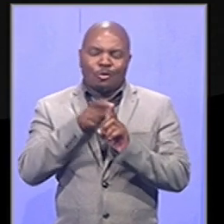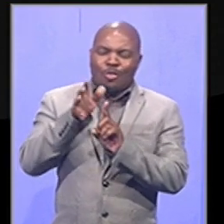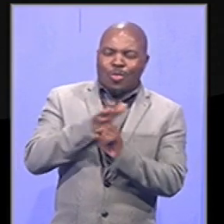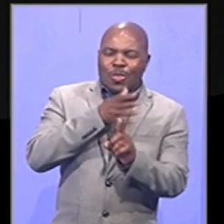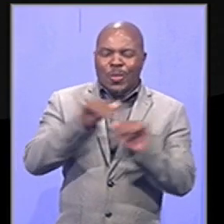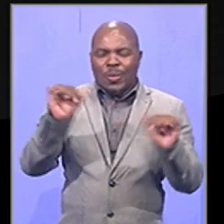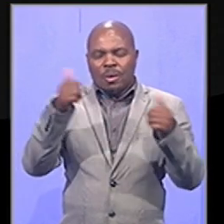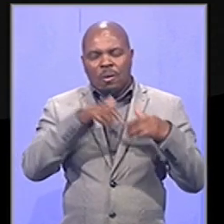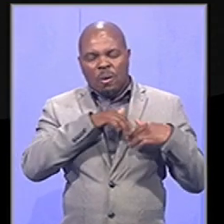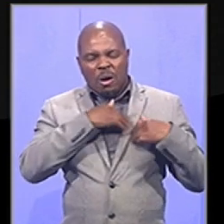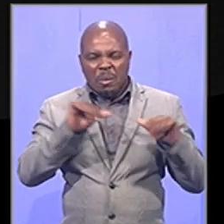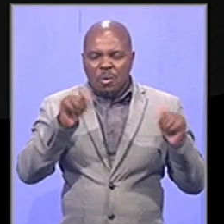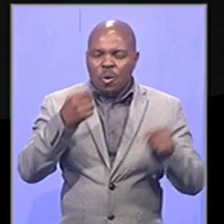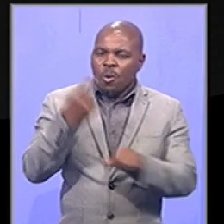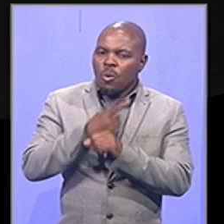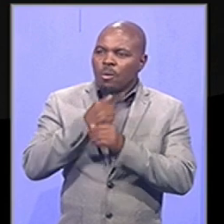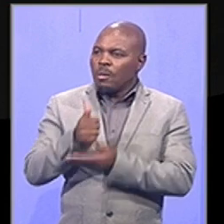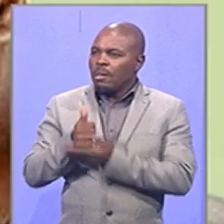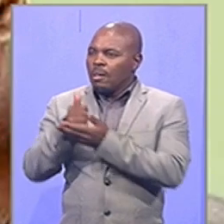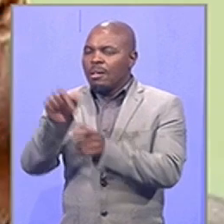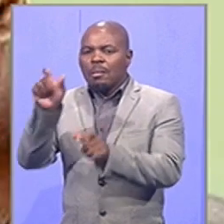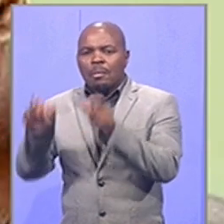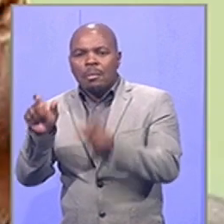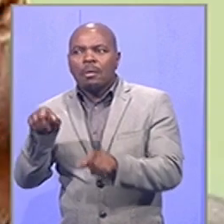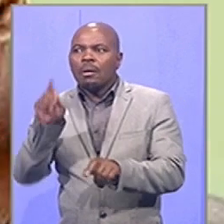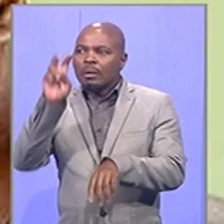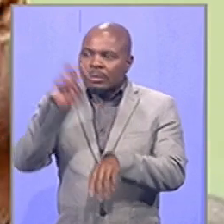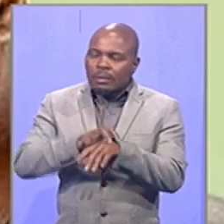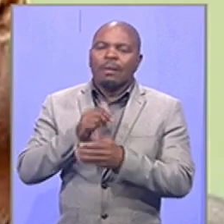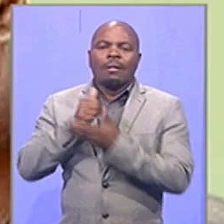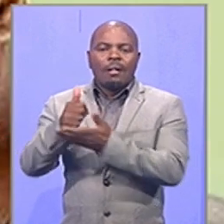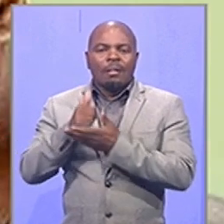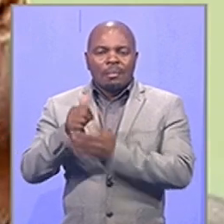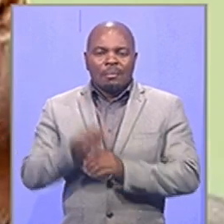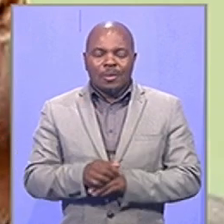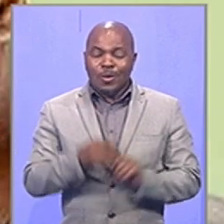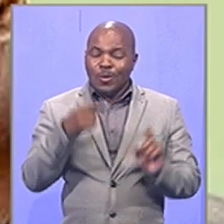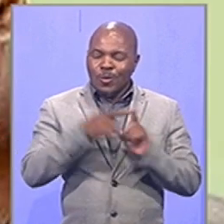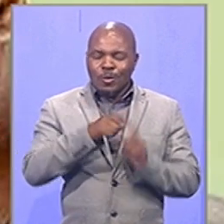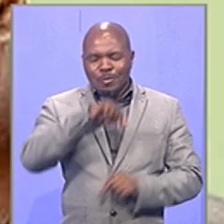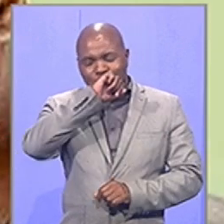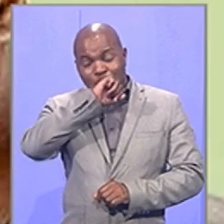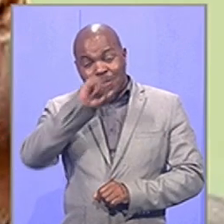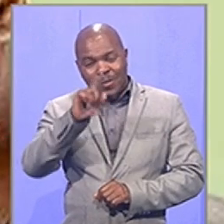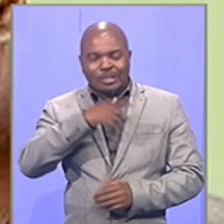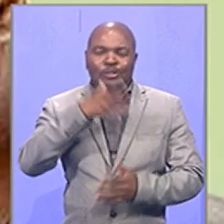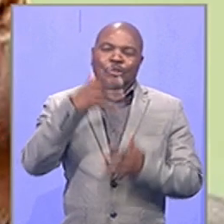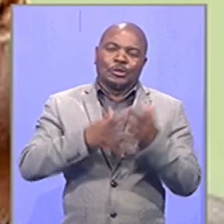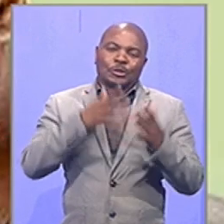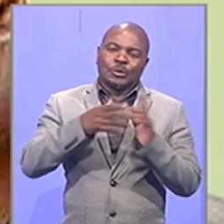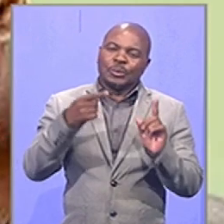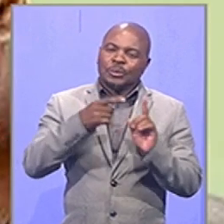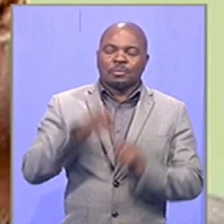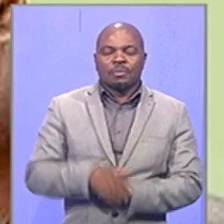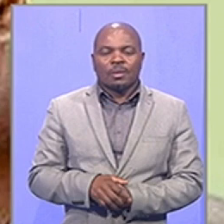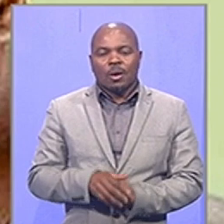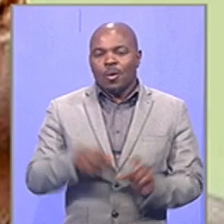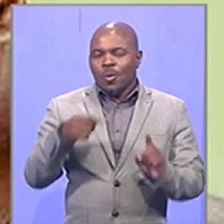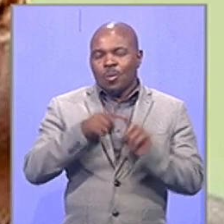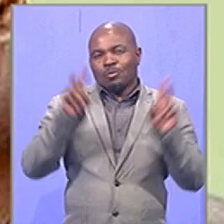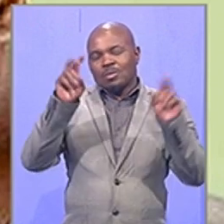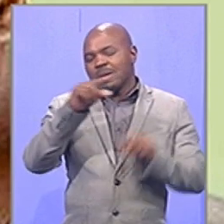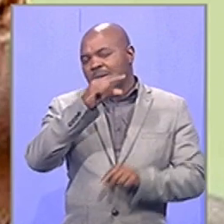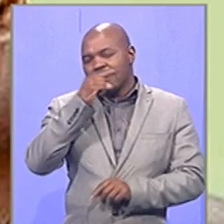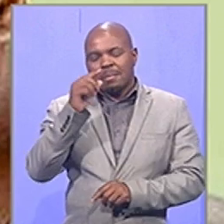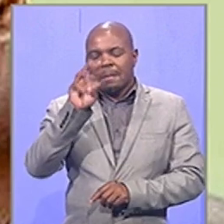with a big heart and always willing to help anyone who needed it. He enjoyed cracking jokes at every moment that he could. He was Magesh,